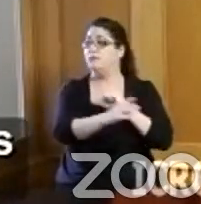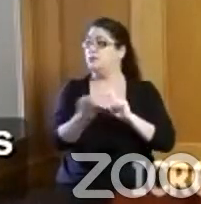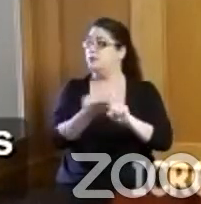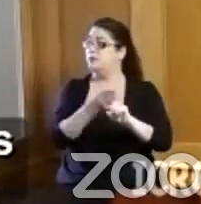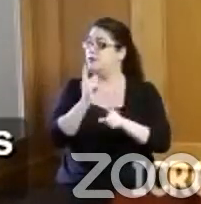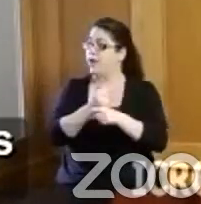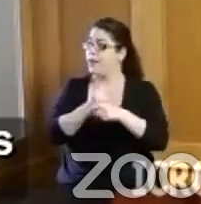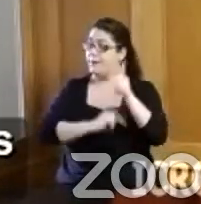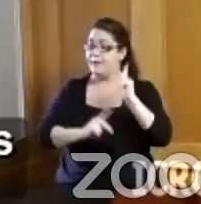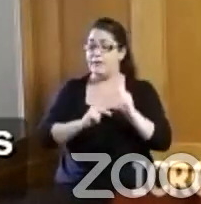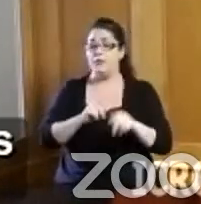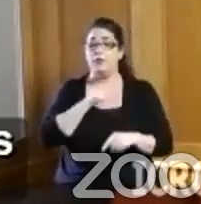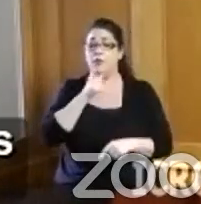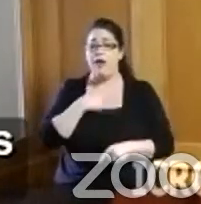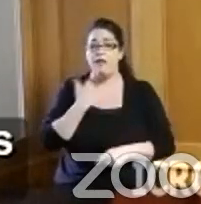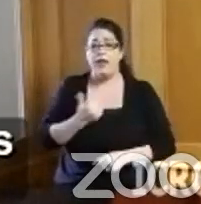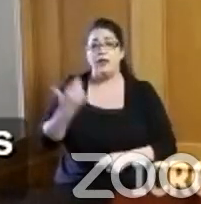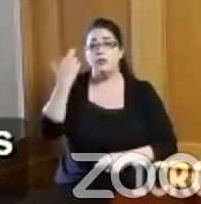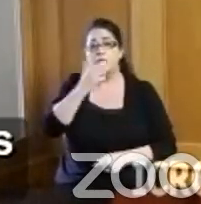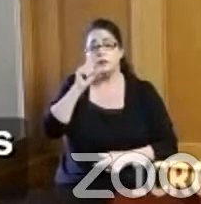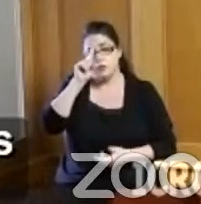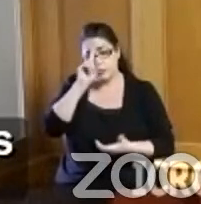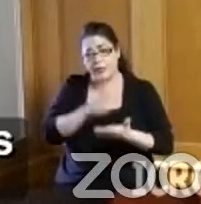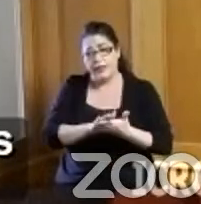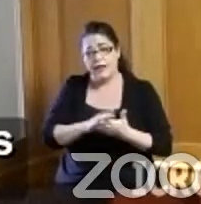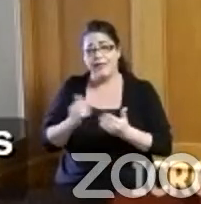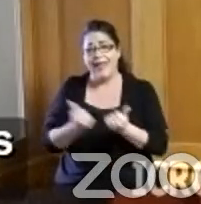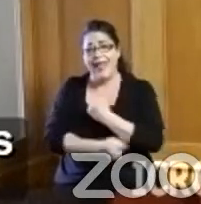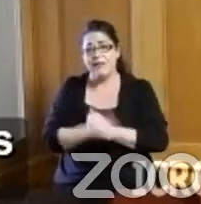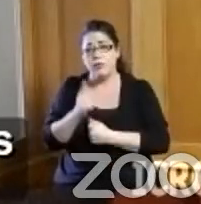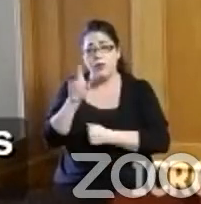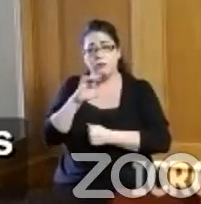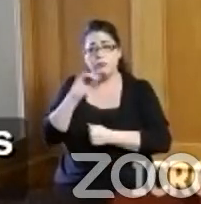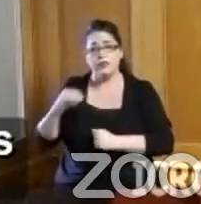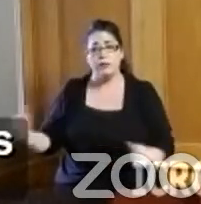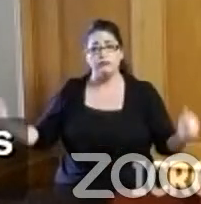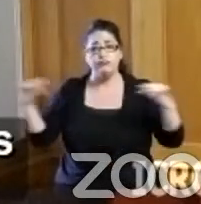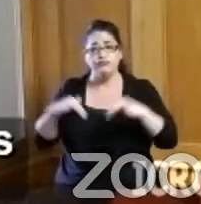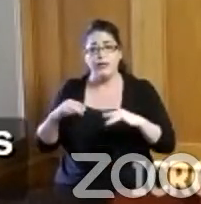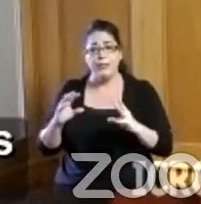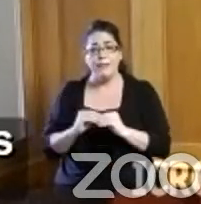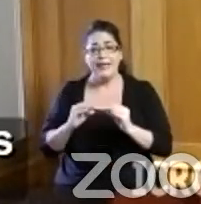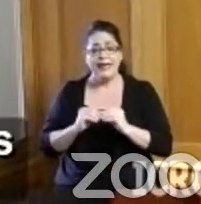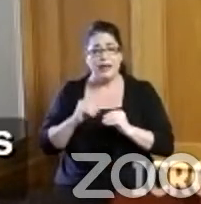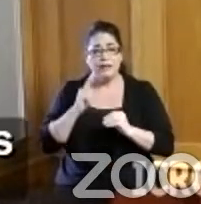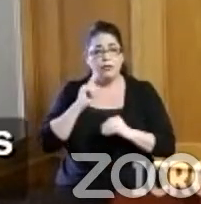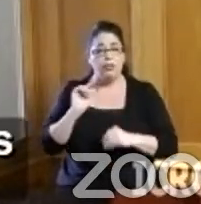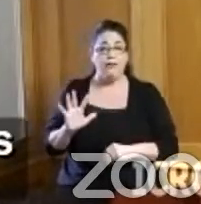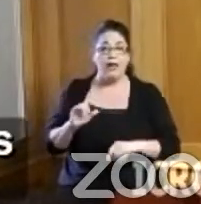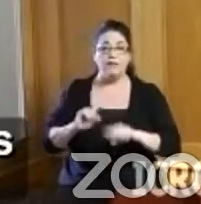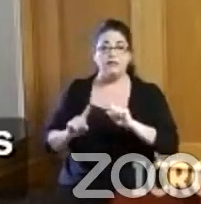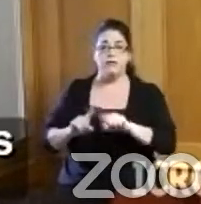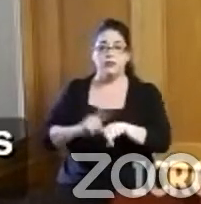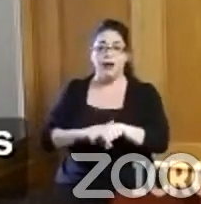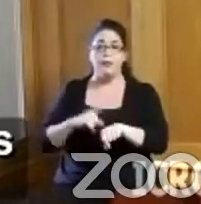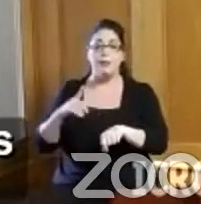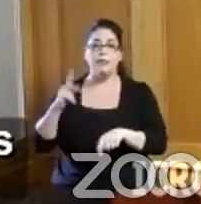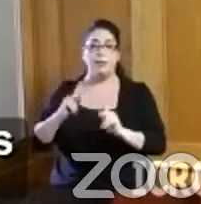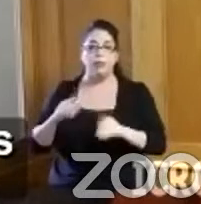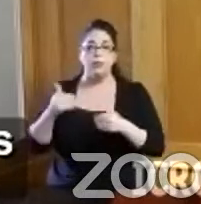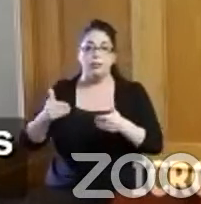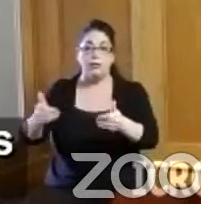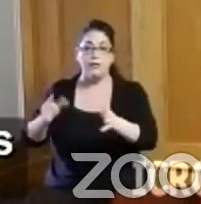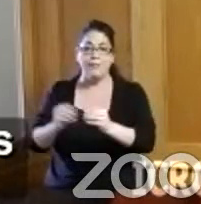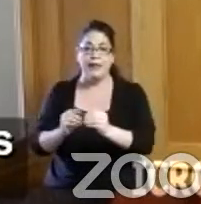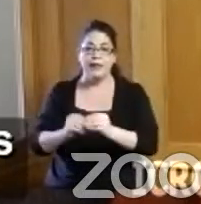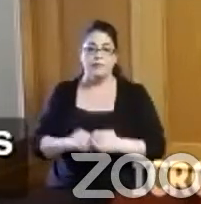to believe that all those people came to that meeting. We have to do a better job of that. But it's really a standard that the board has